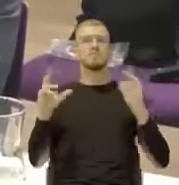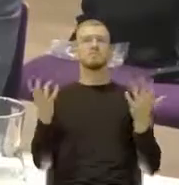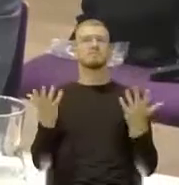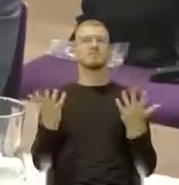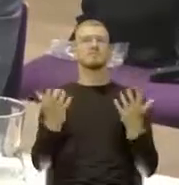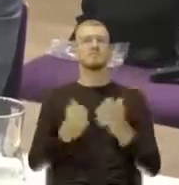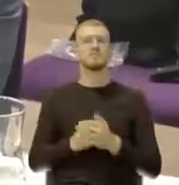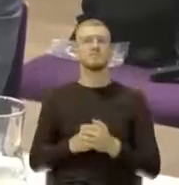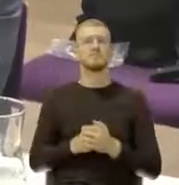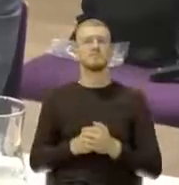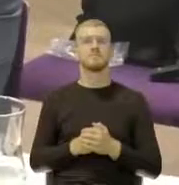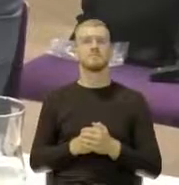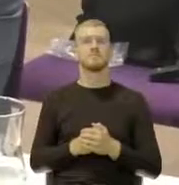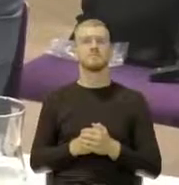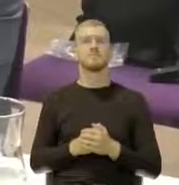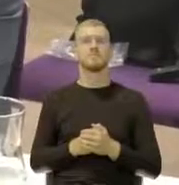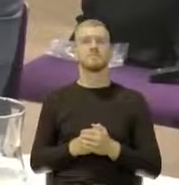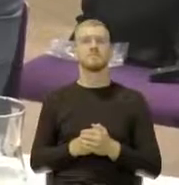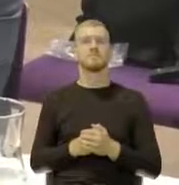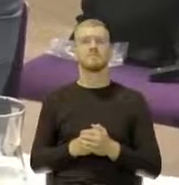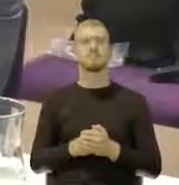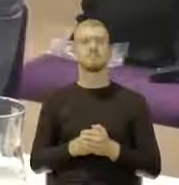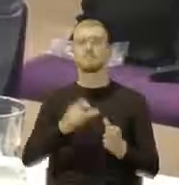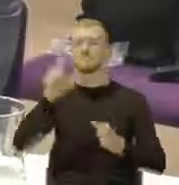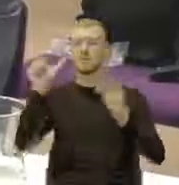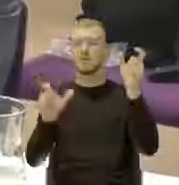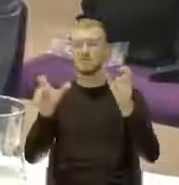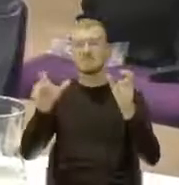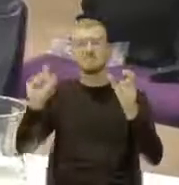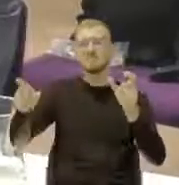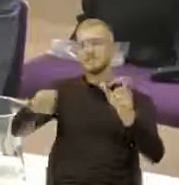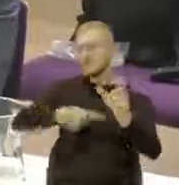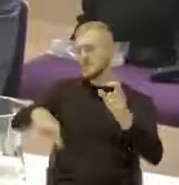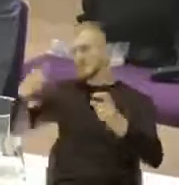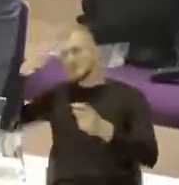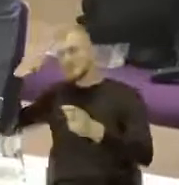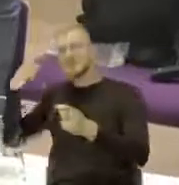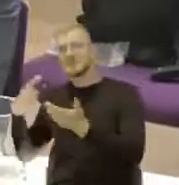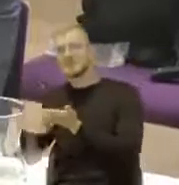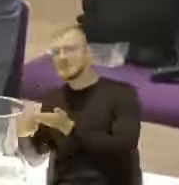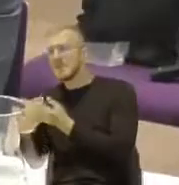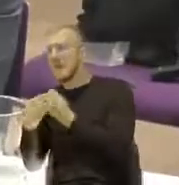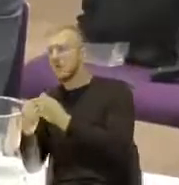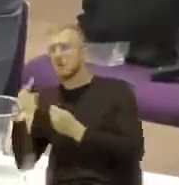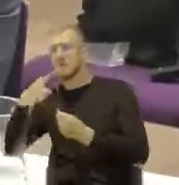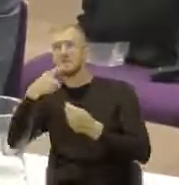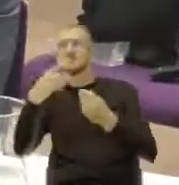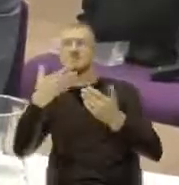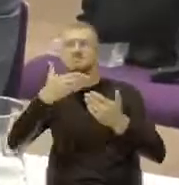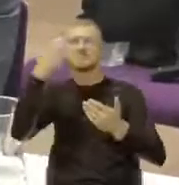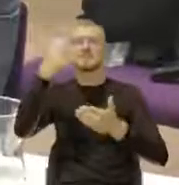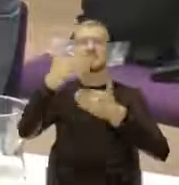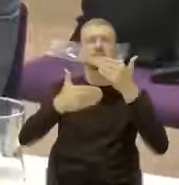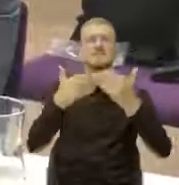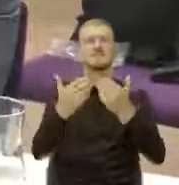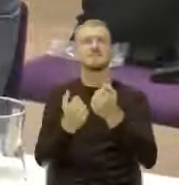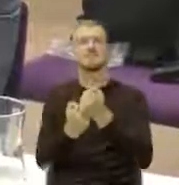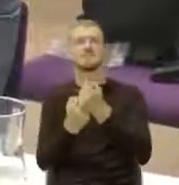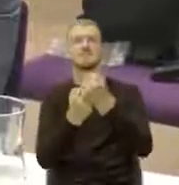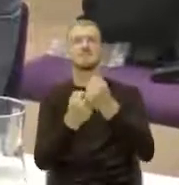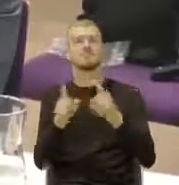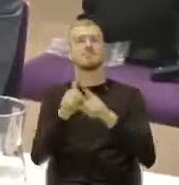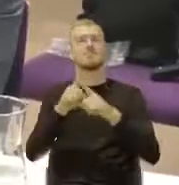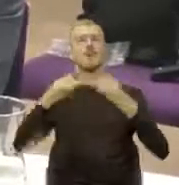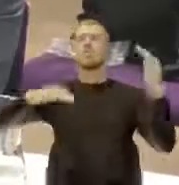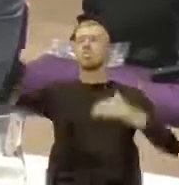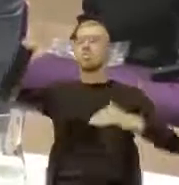and deepening inequalities. Local and regional governments here today, you are the closest to those situations and experiences. You